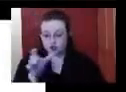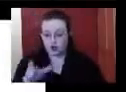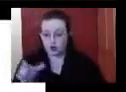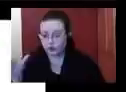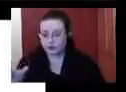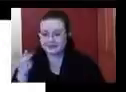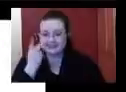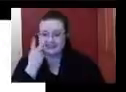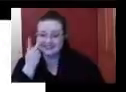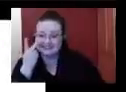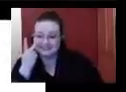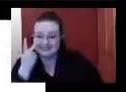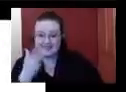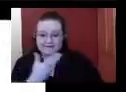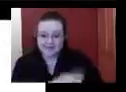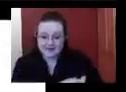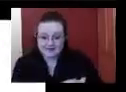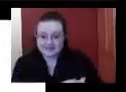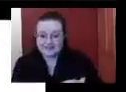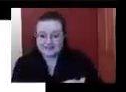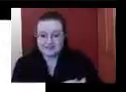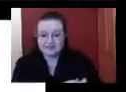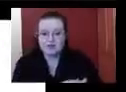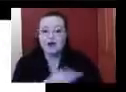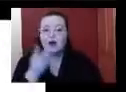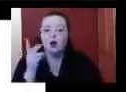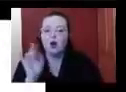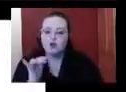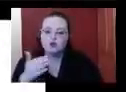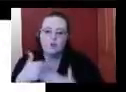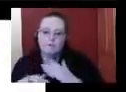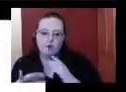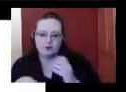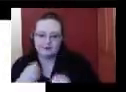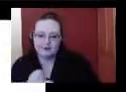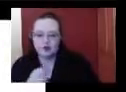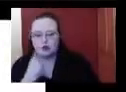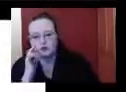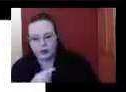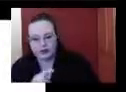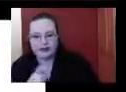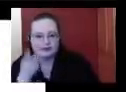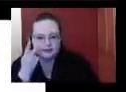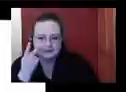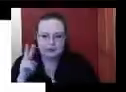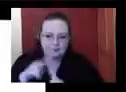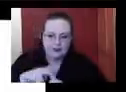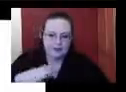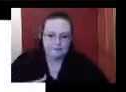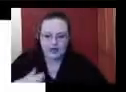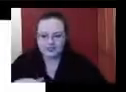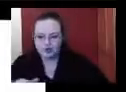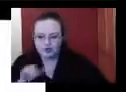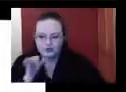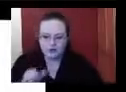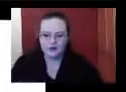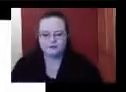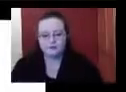vaccines and the birth year and grades that will be eligible to book appointments this fall. All of this information will be available on